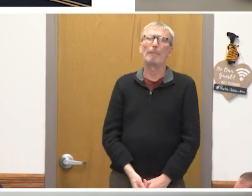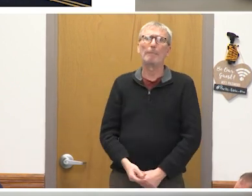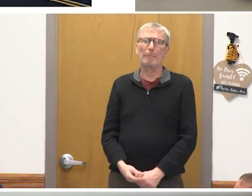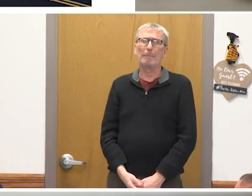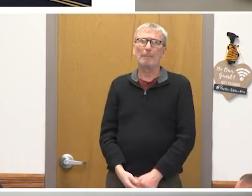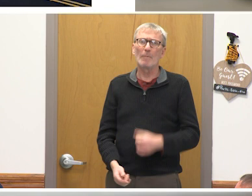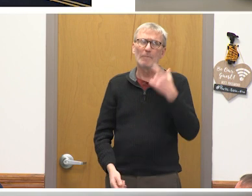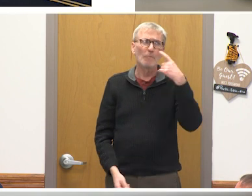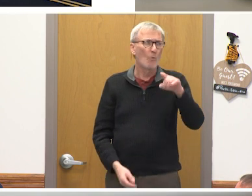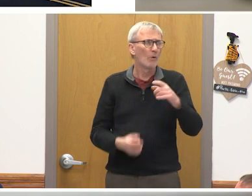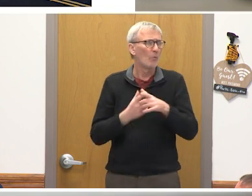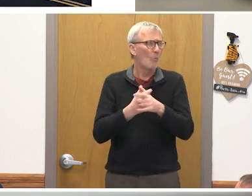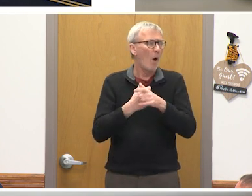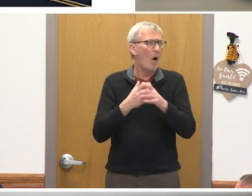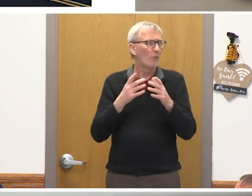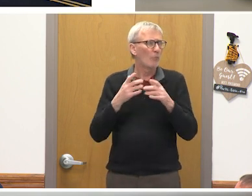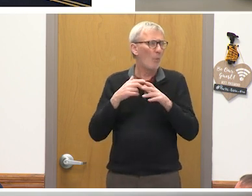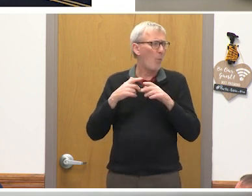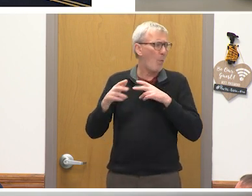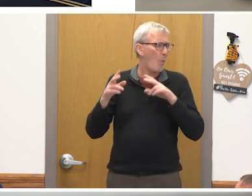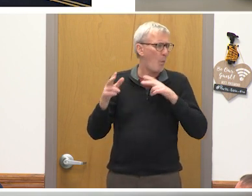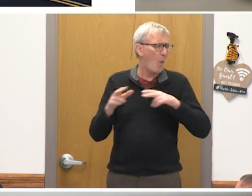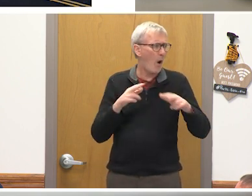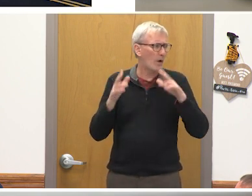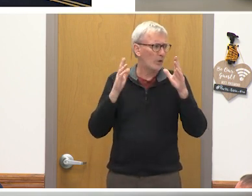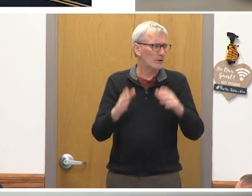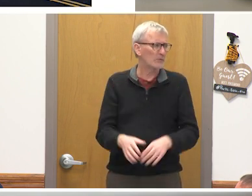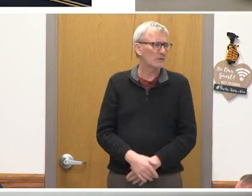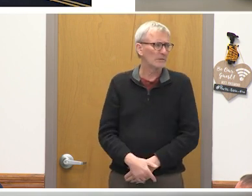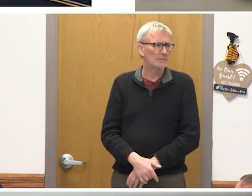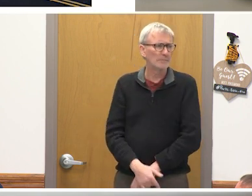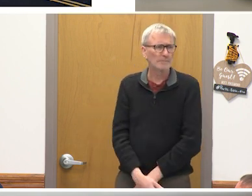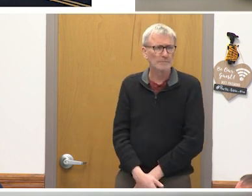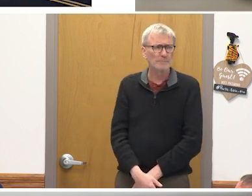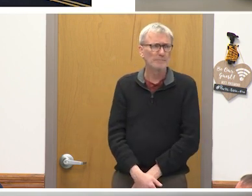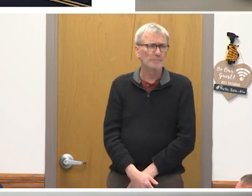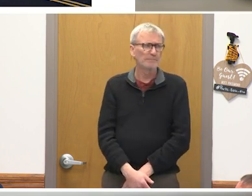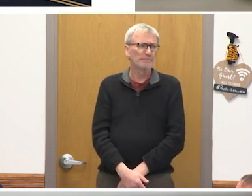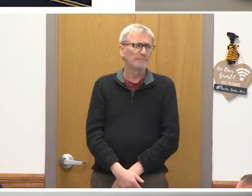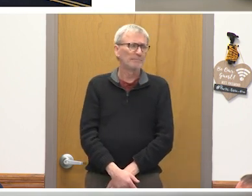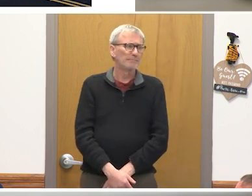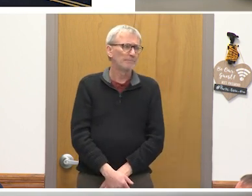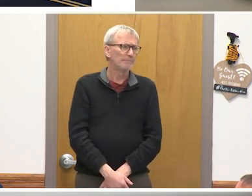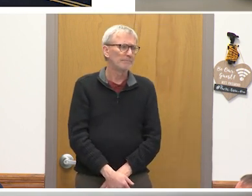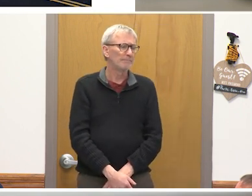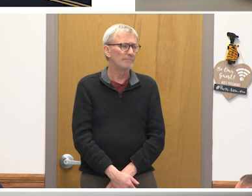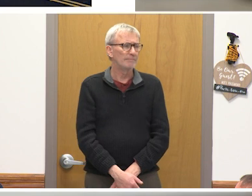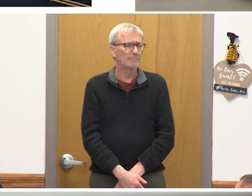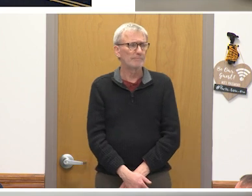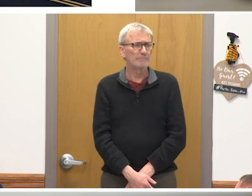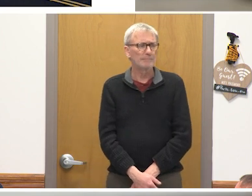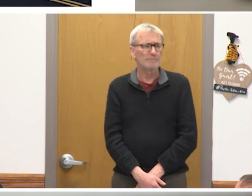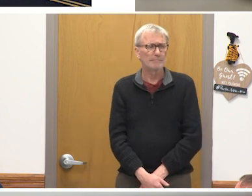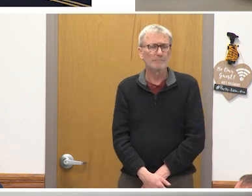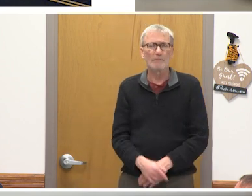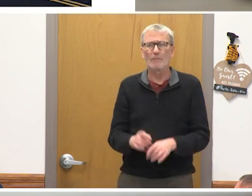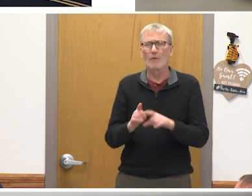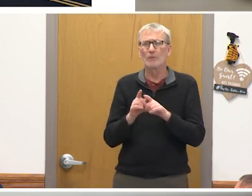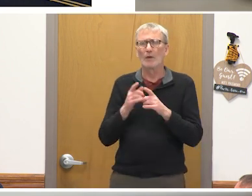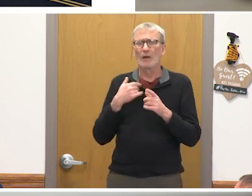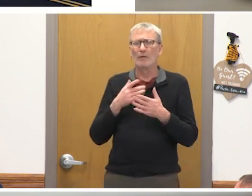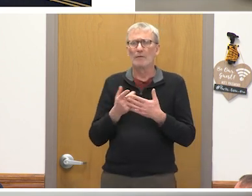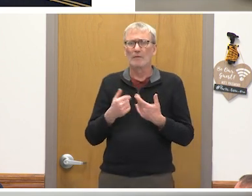for pedestrians when they're making this crossing here. Added into that, too, is a